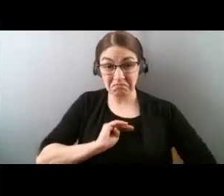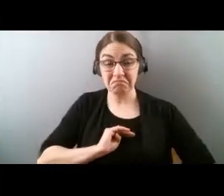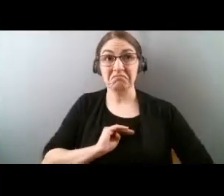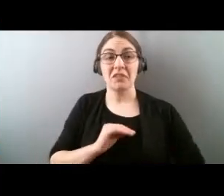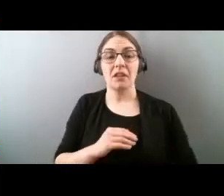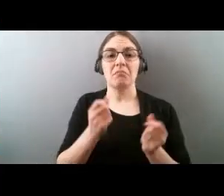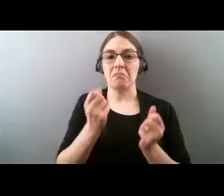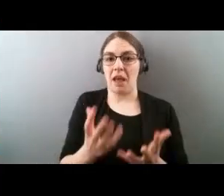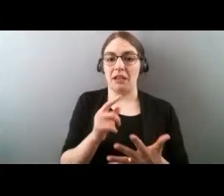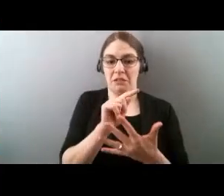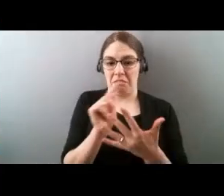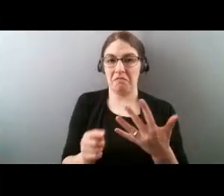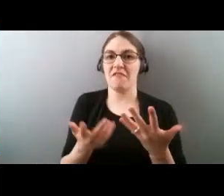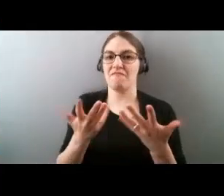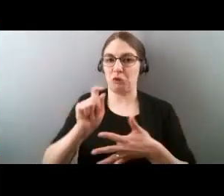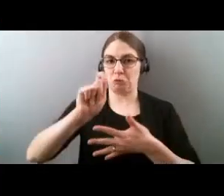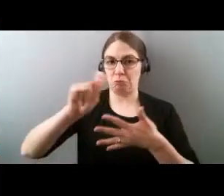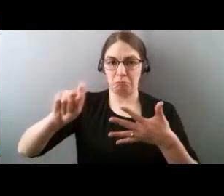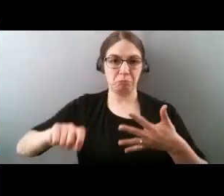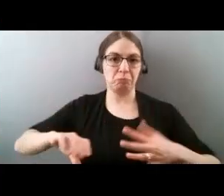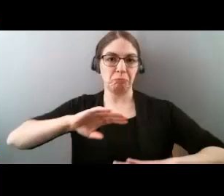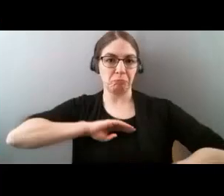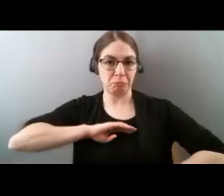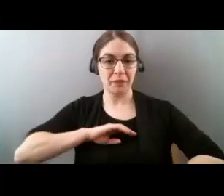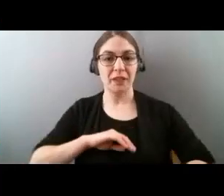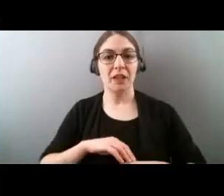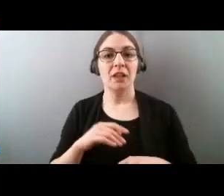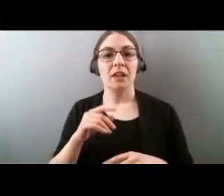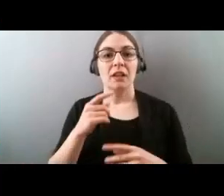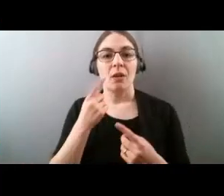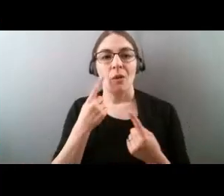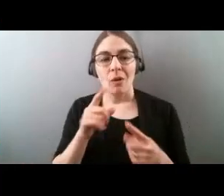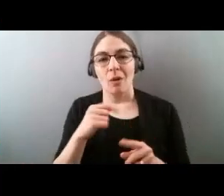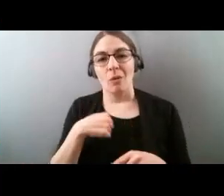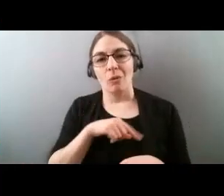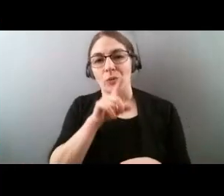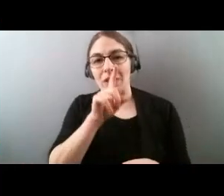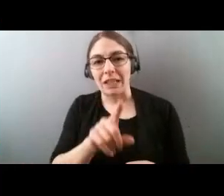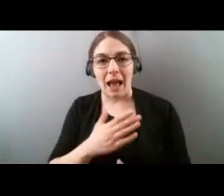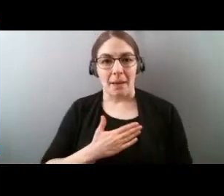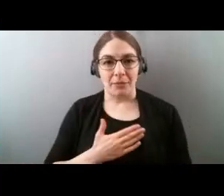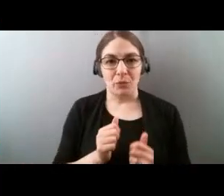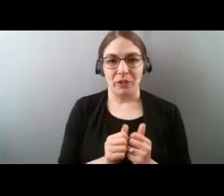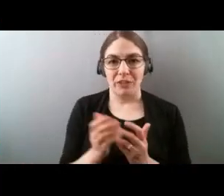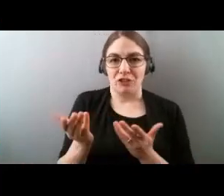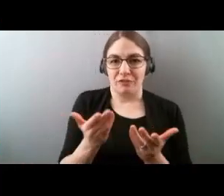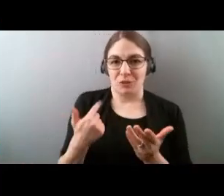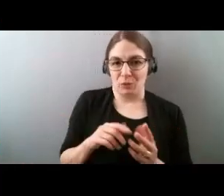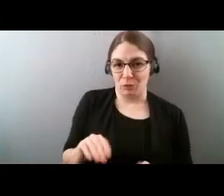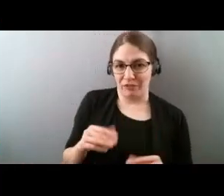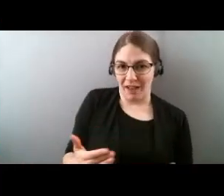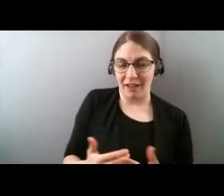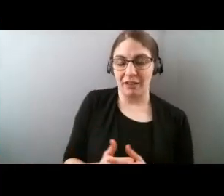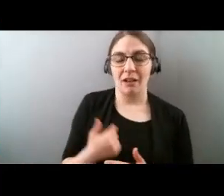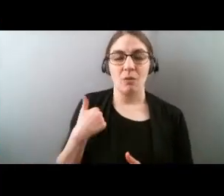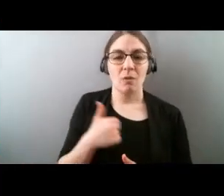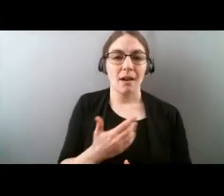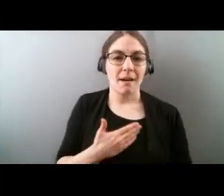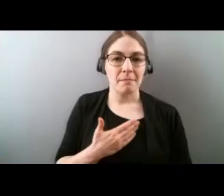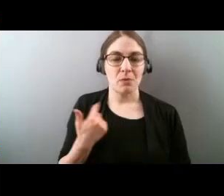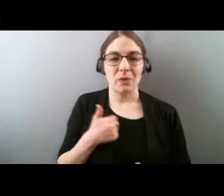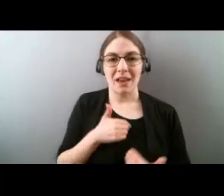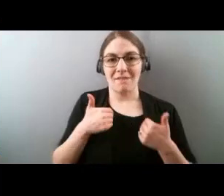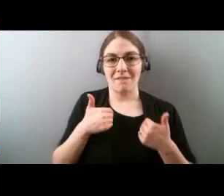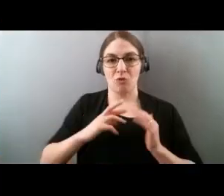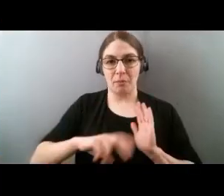met. We're really happy with the services that we provide. We're really happy that we have a reputation of being a